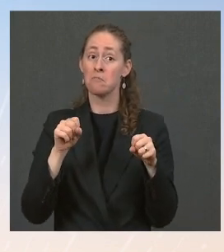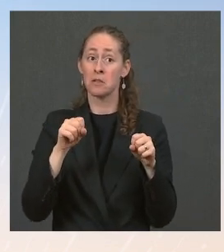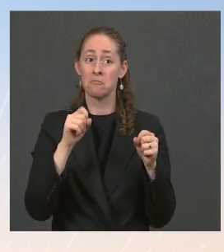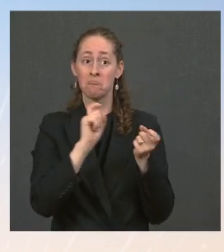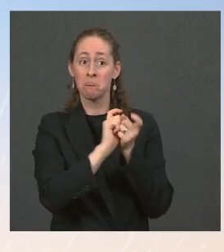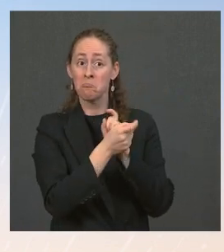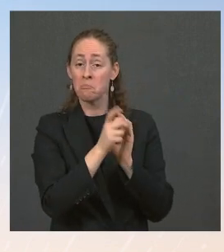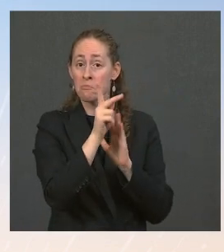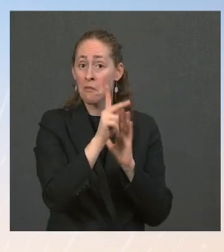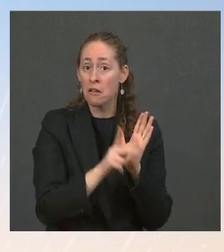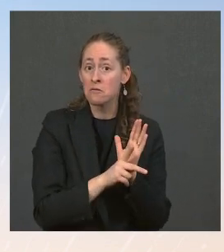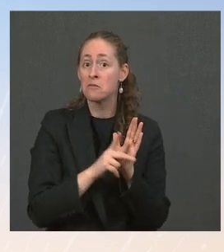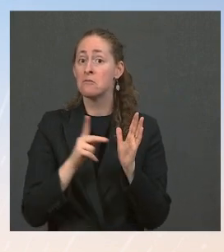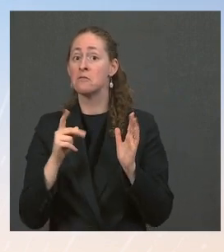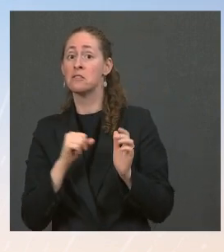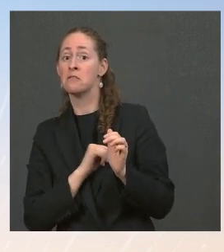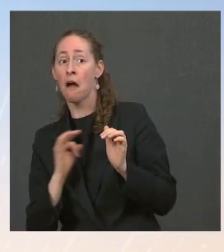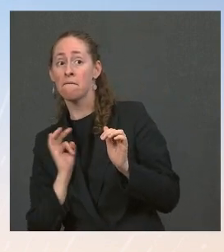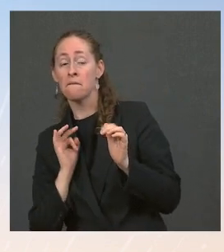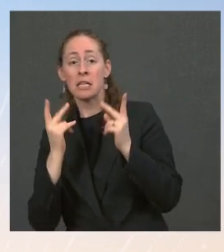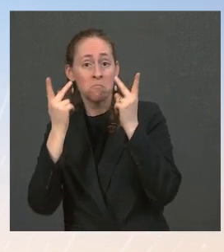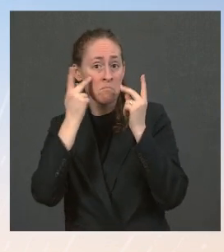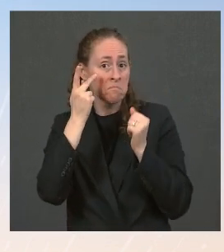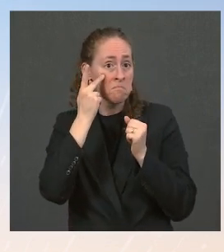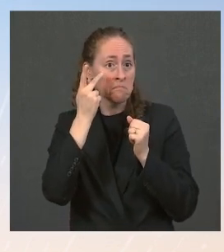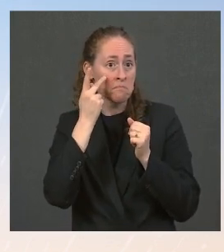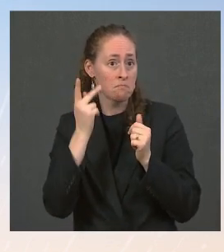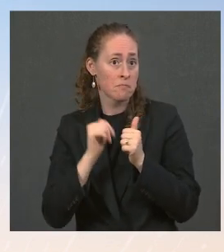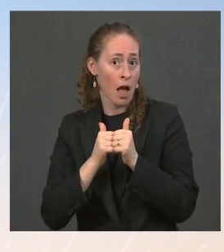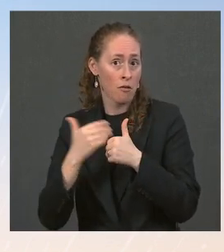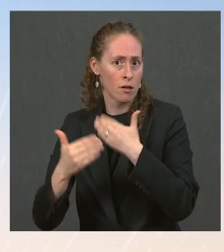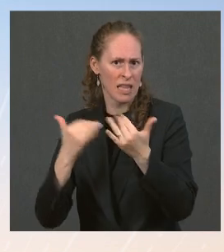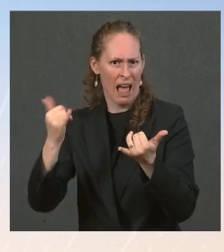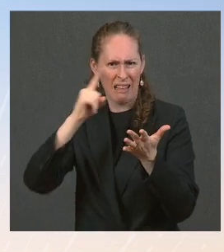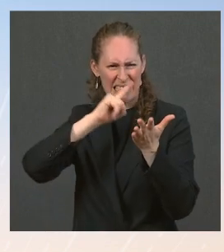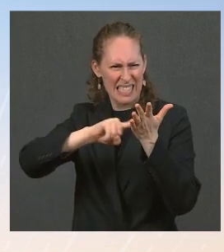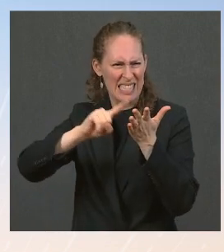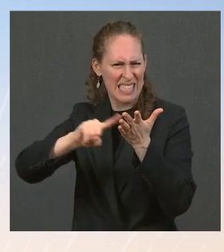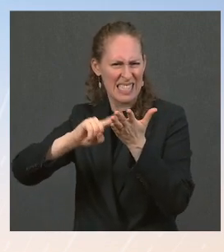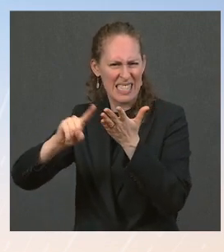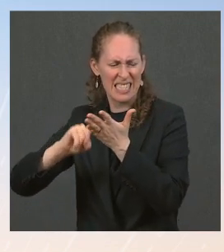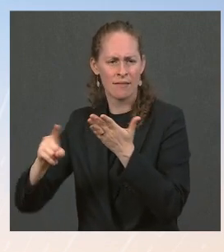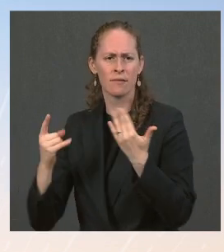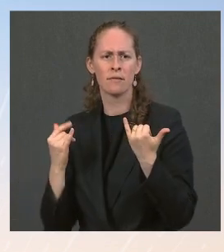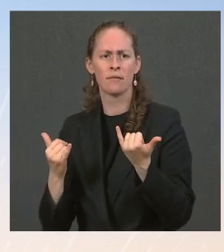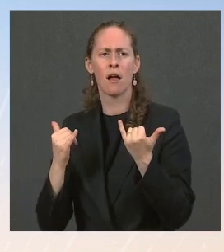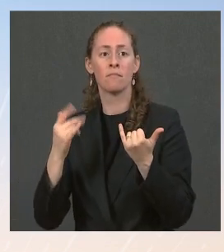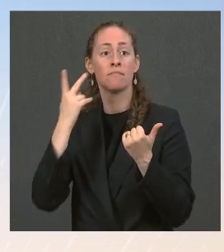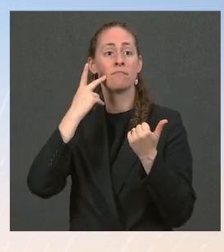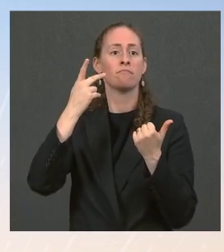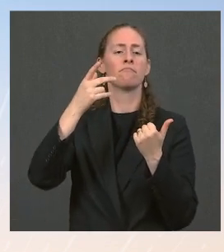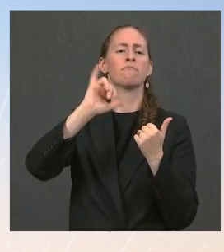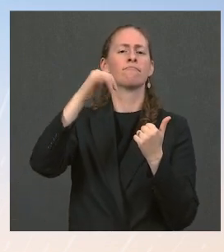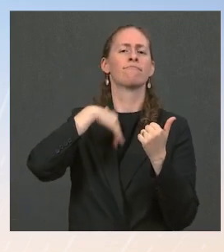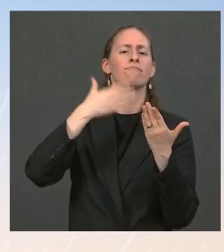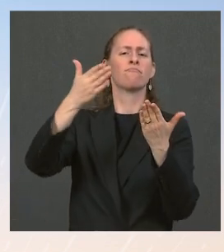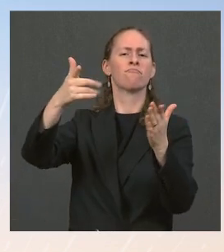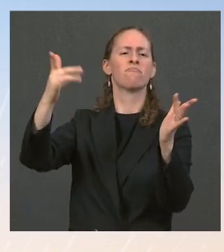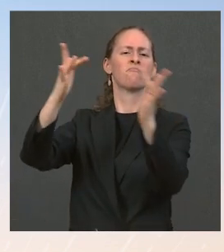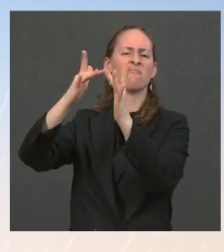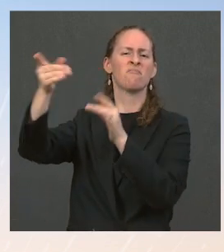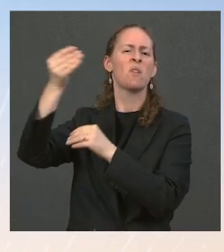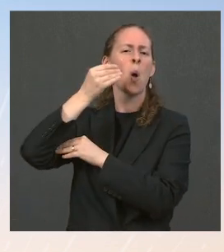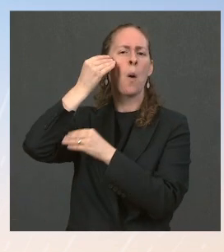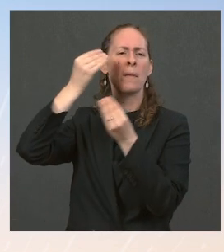We'll let that process expeditiously conclude, and then I'll defer to the Department of Homeland Security on what that impact will be.